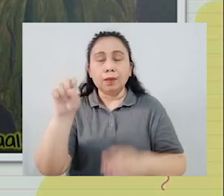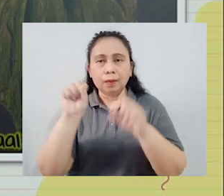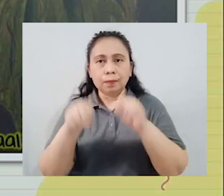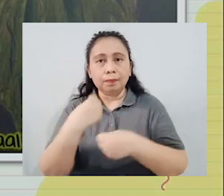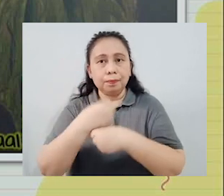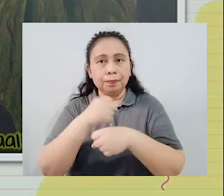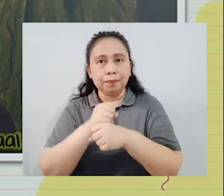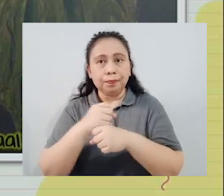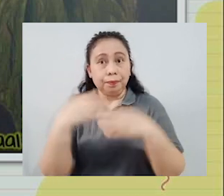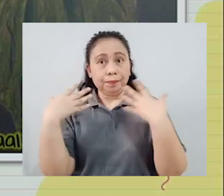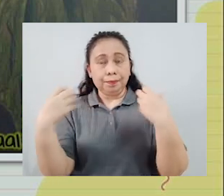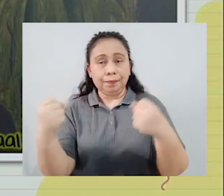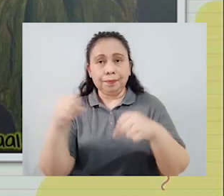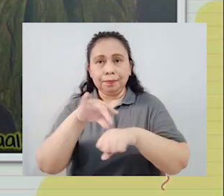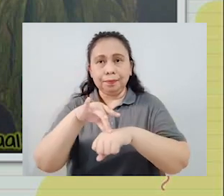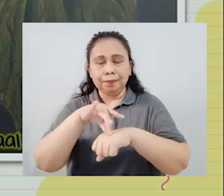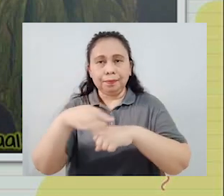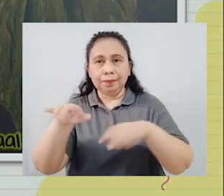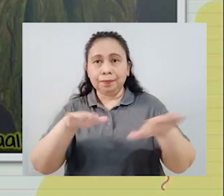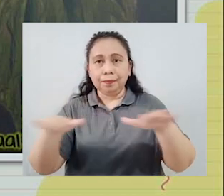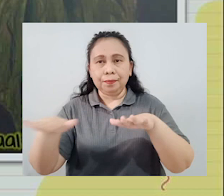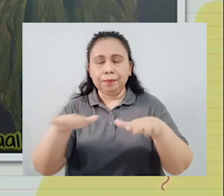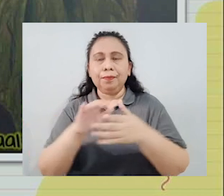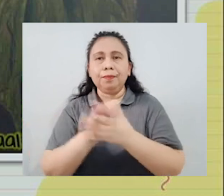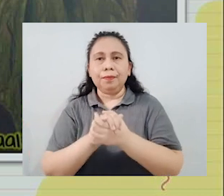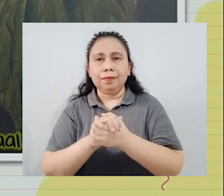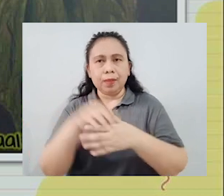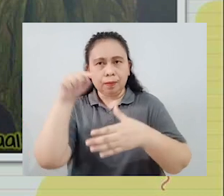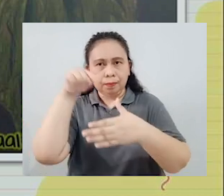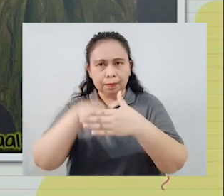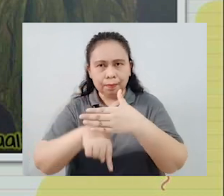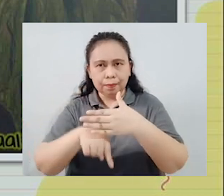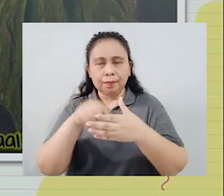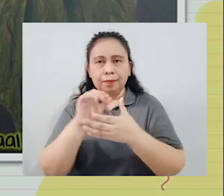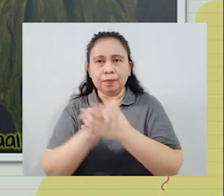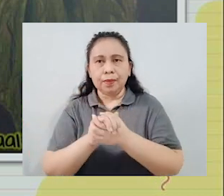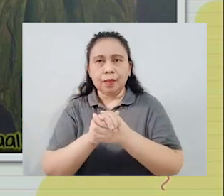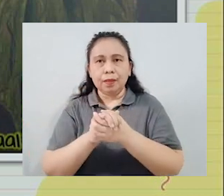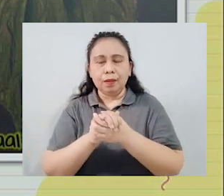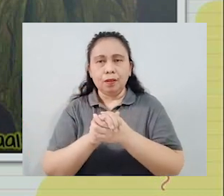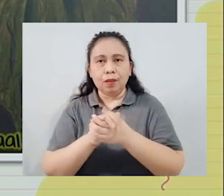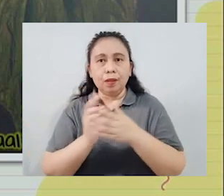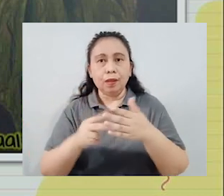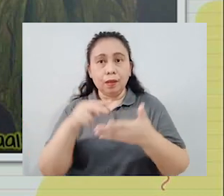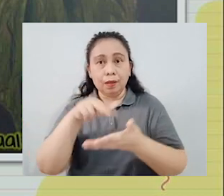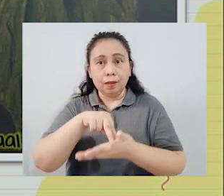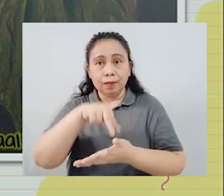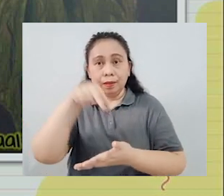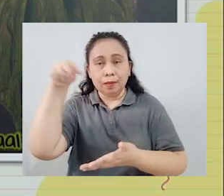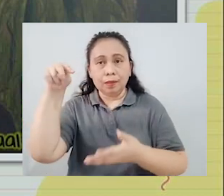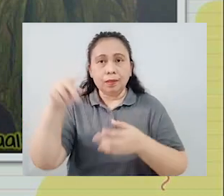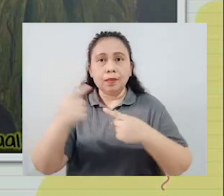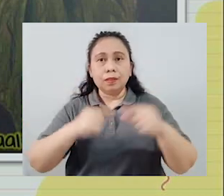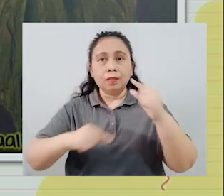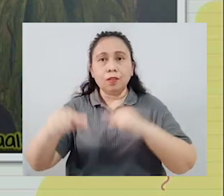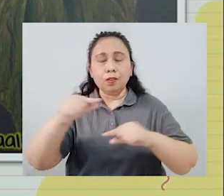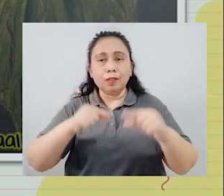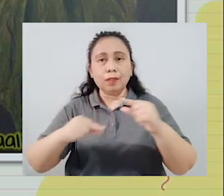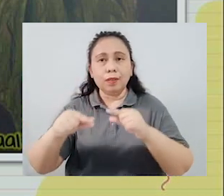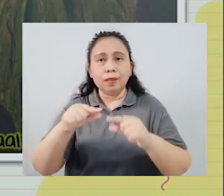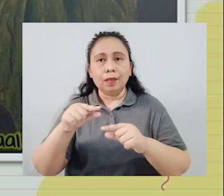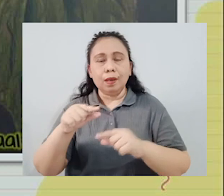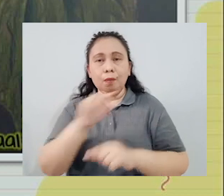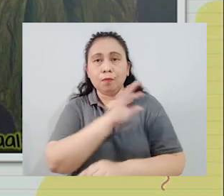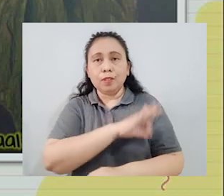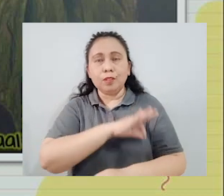earthquakes. At various depths, gives rises to the mountain ranges and develops the geologic character of